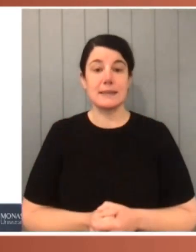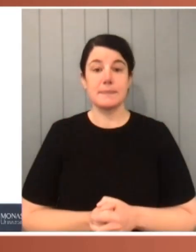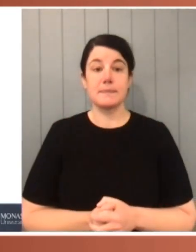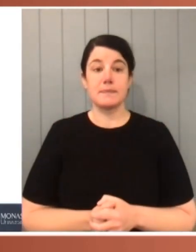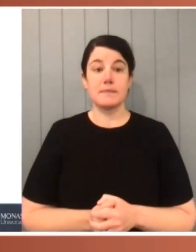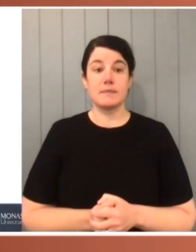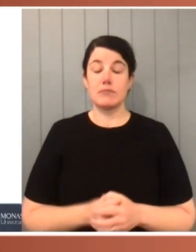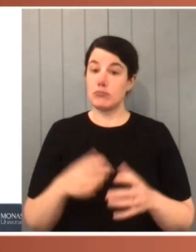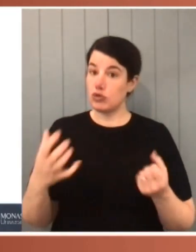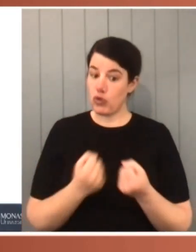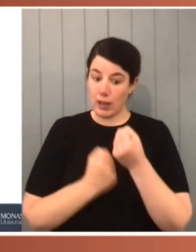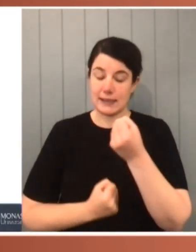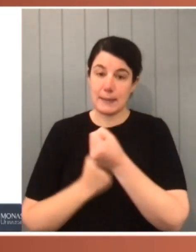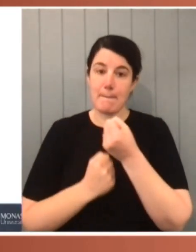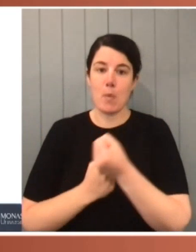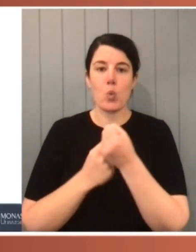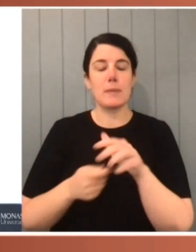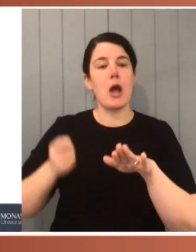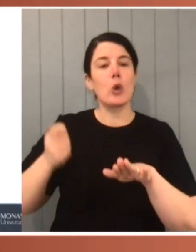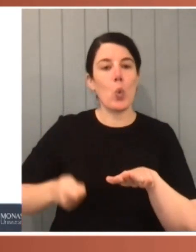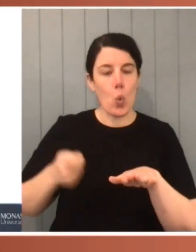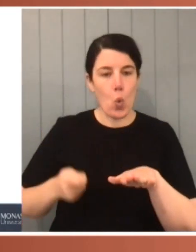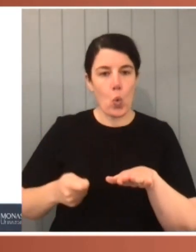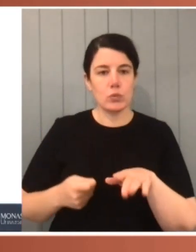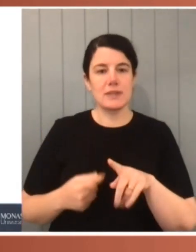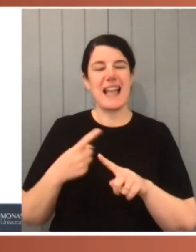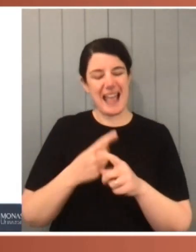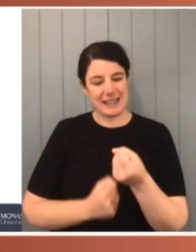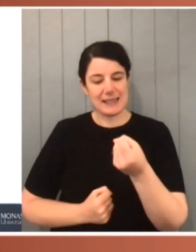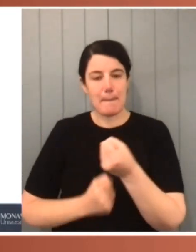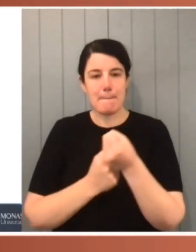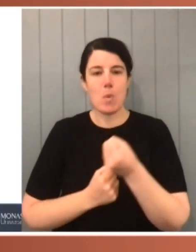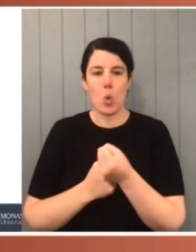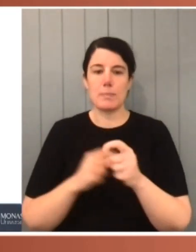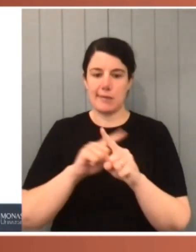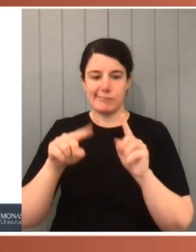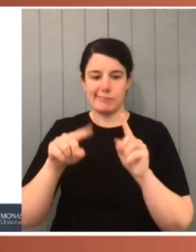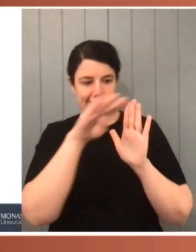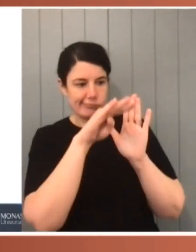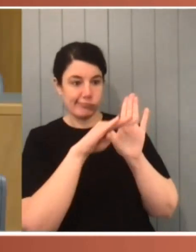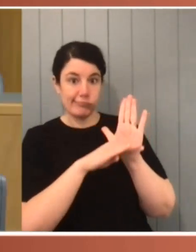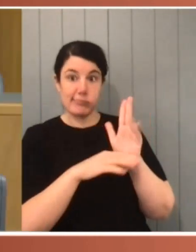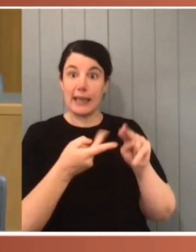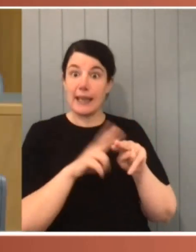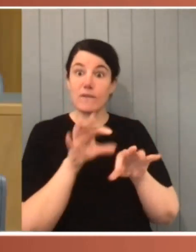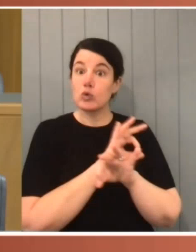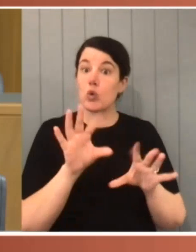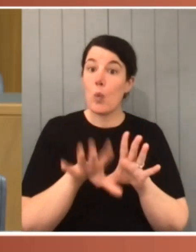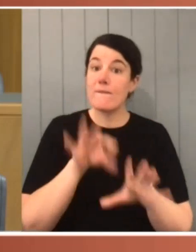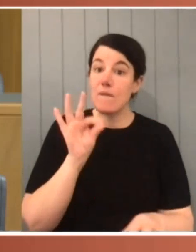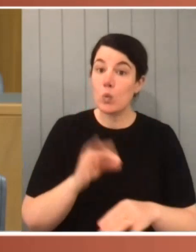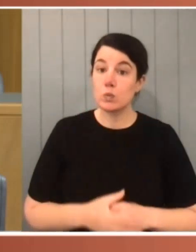strongly upheld by the courts and is backed by a regime of sanctions for non-compliance.